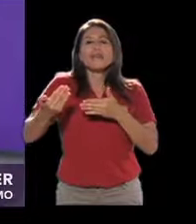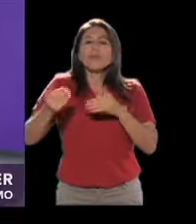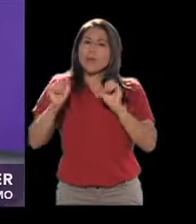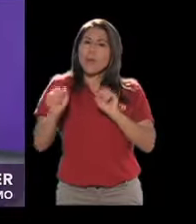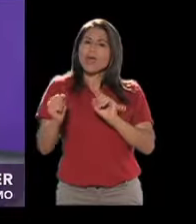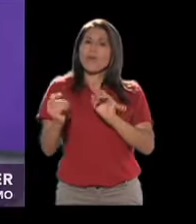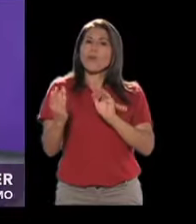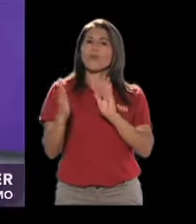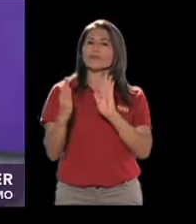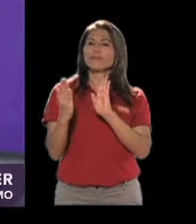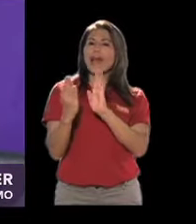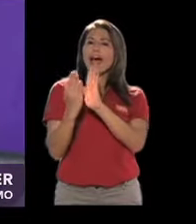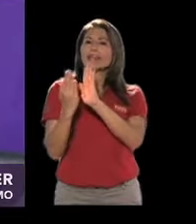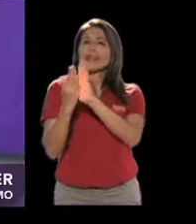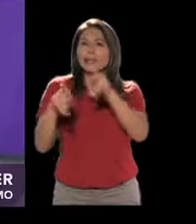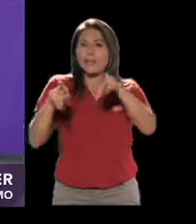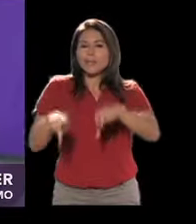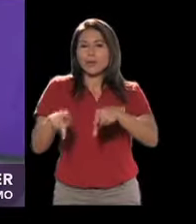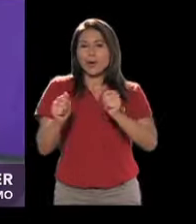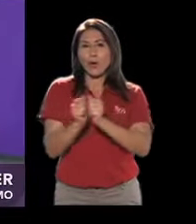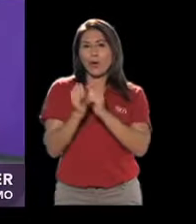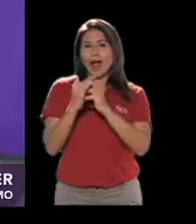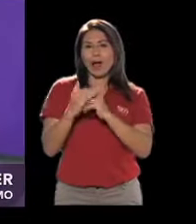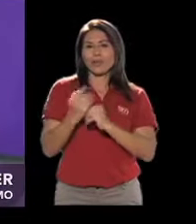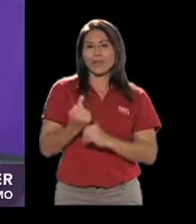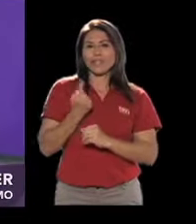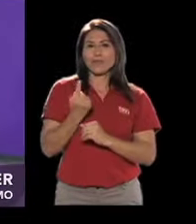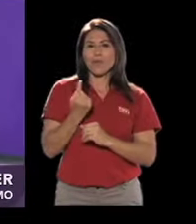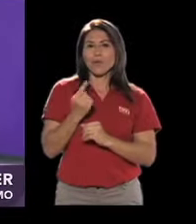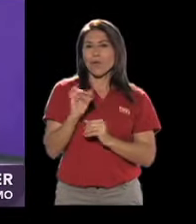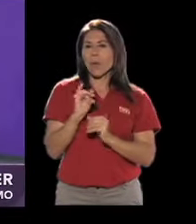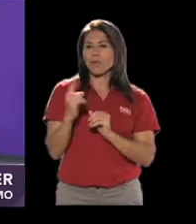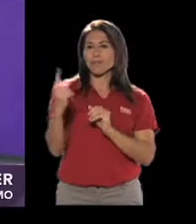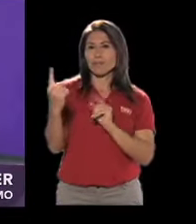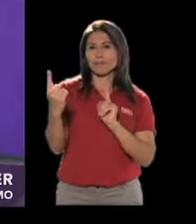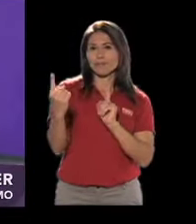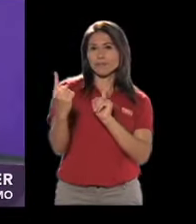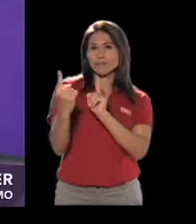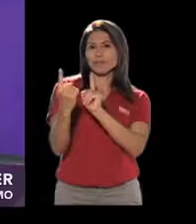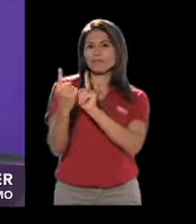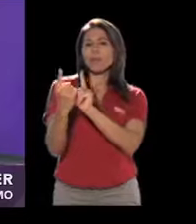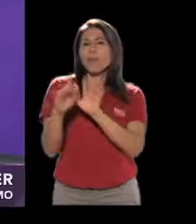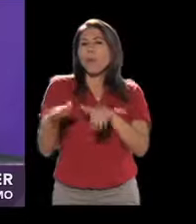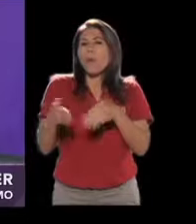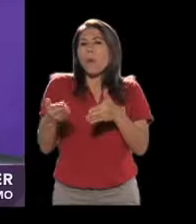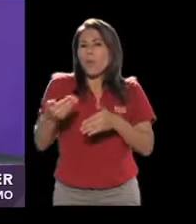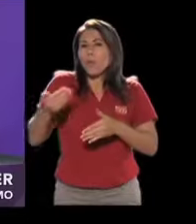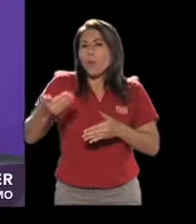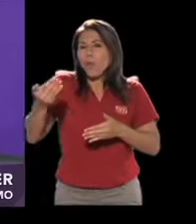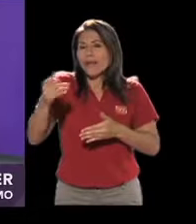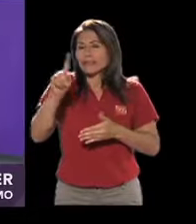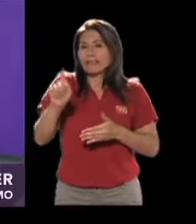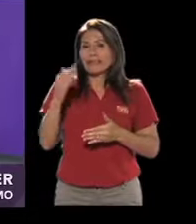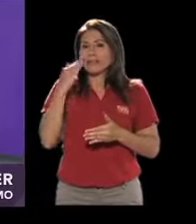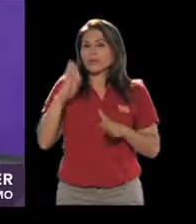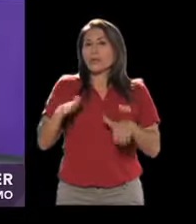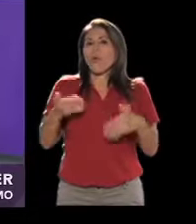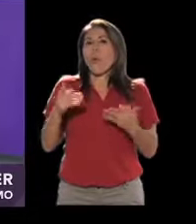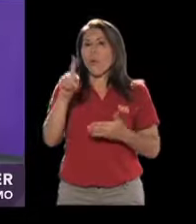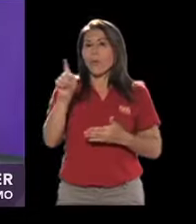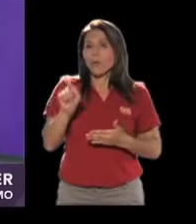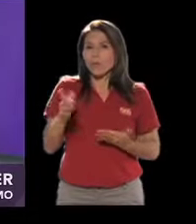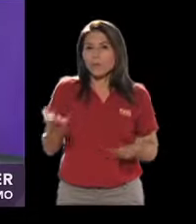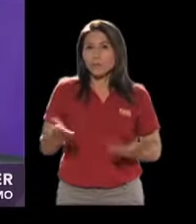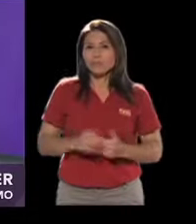con una We persona con also autismo. have a tendency to También hay una sometimes, tendencia be in sometimes situations where